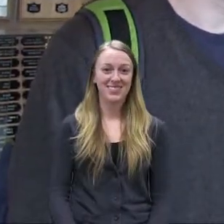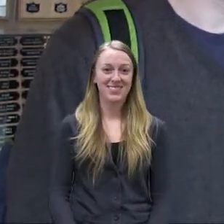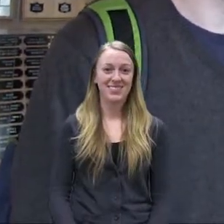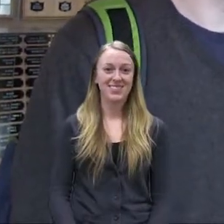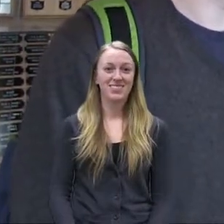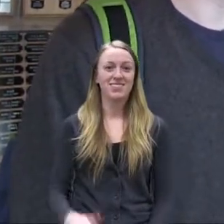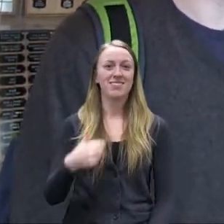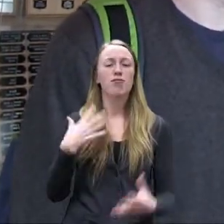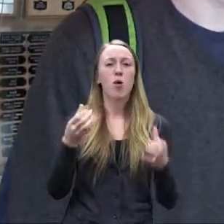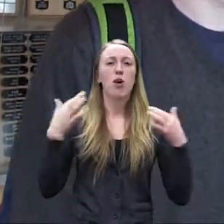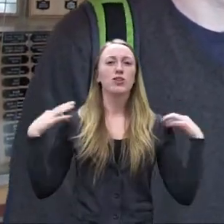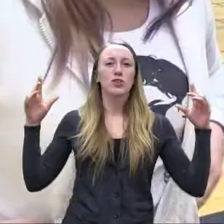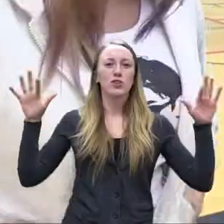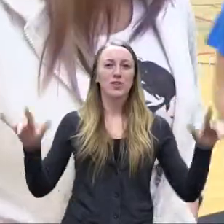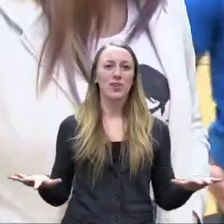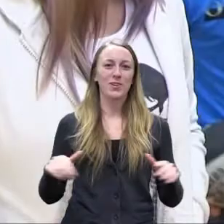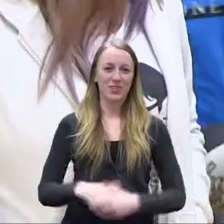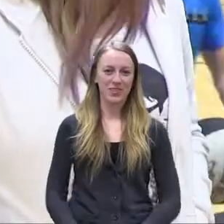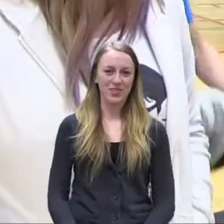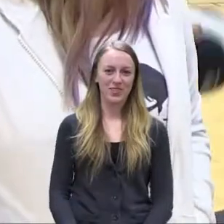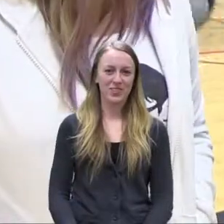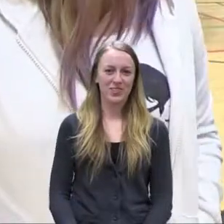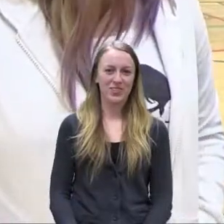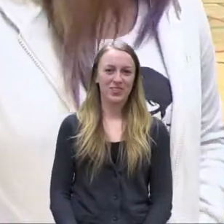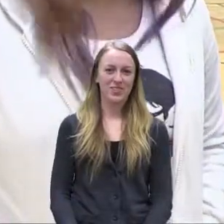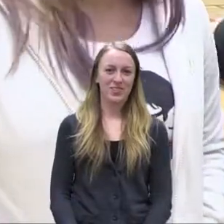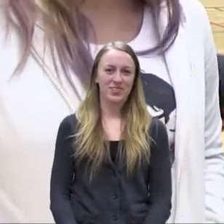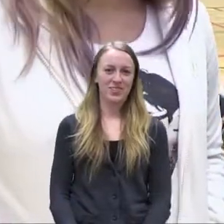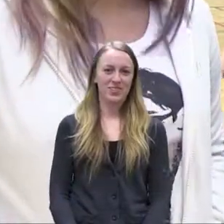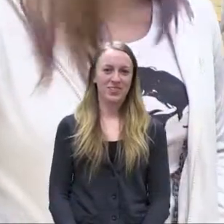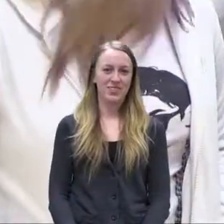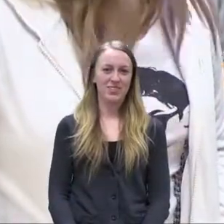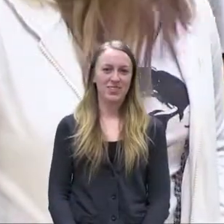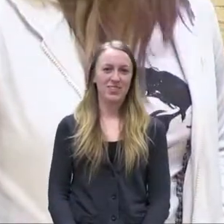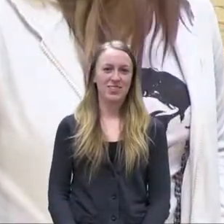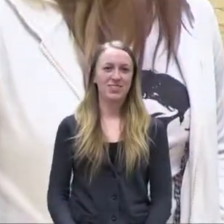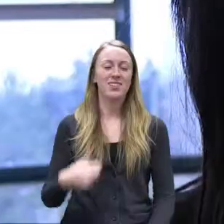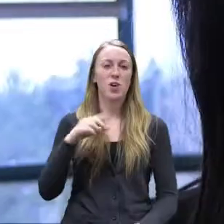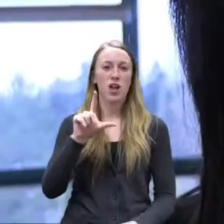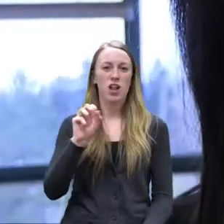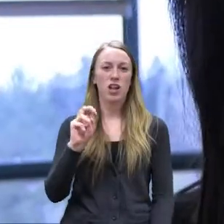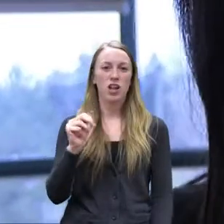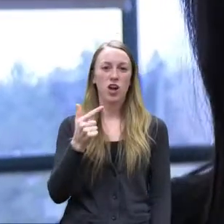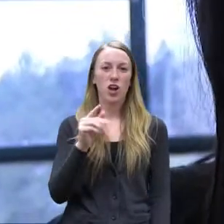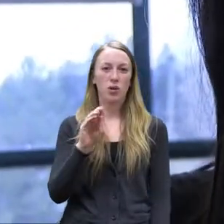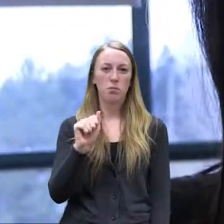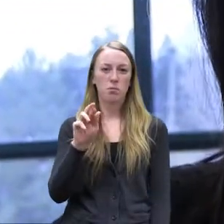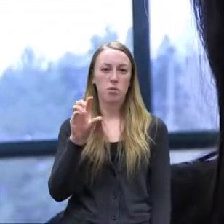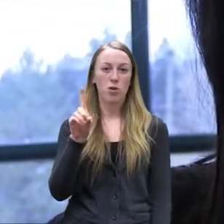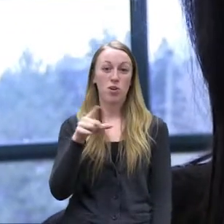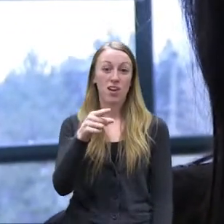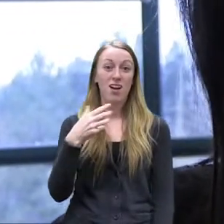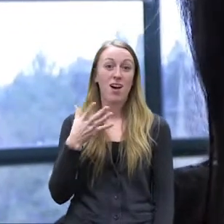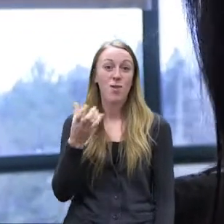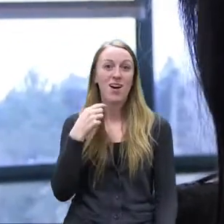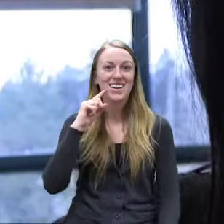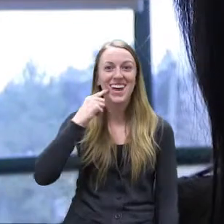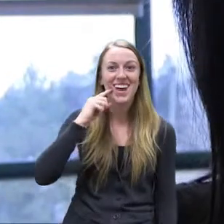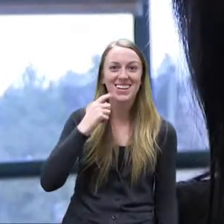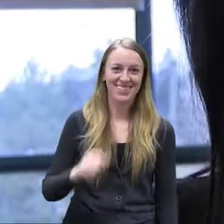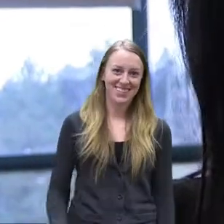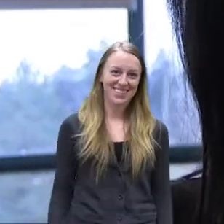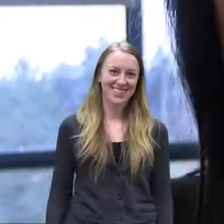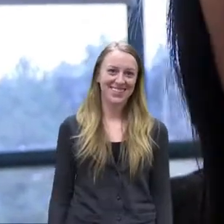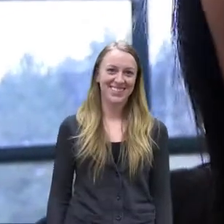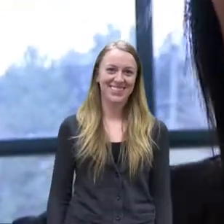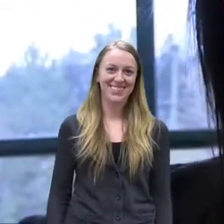Christmas? No. What do you want for Christmas? Longboard. Candy. Candy? Lots and